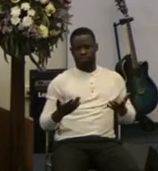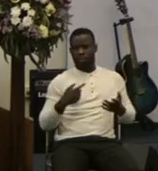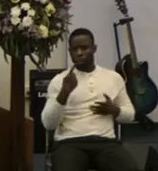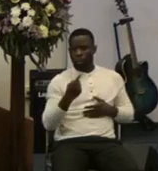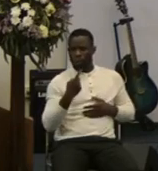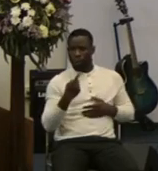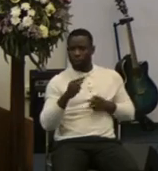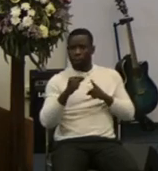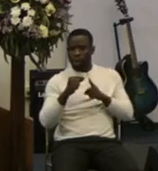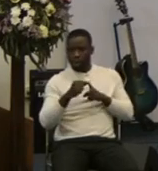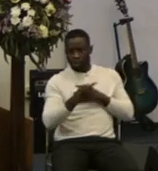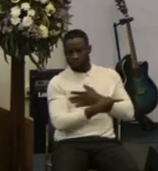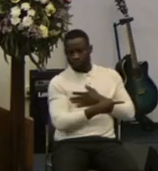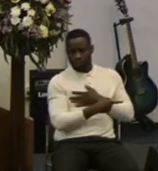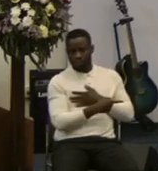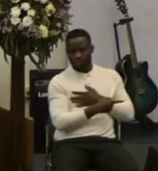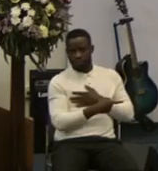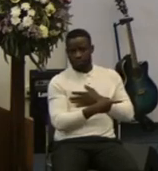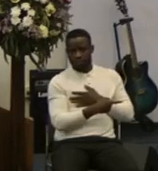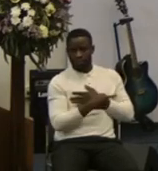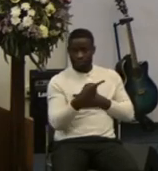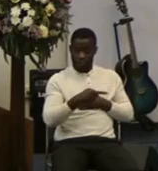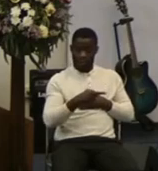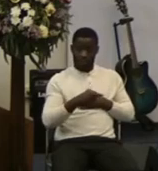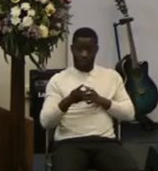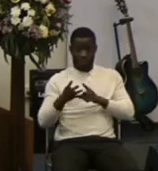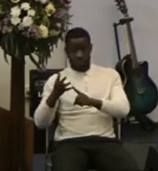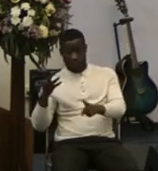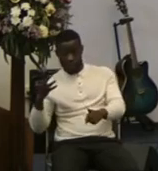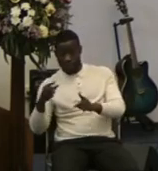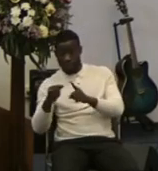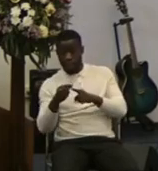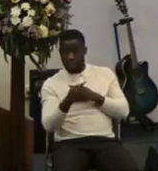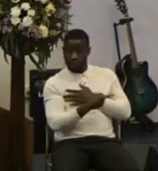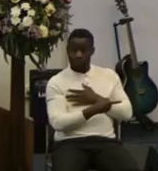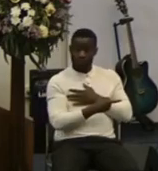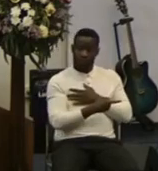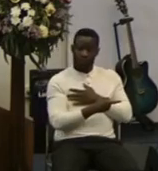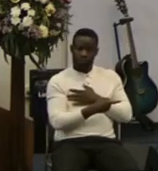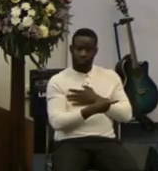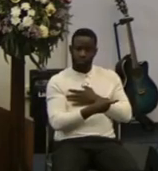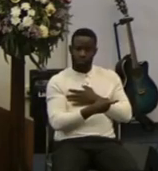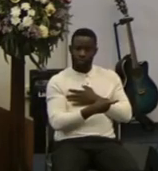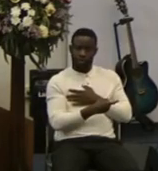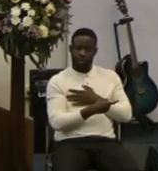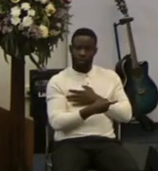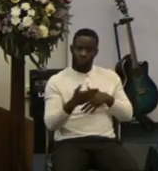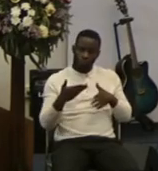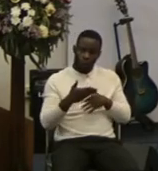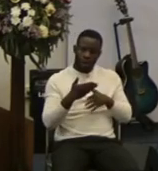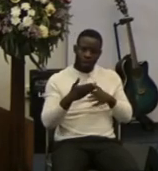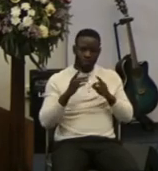him? Paul. The great apostle, Paul. The wonder-working